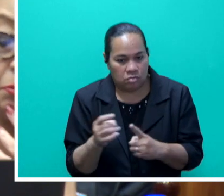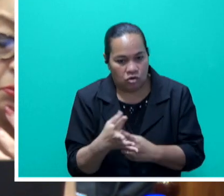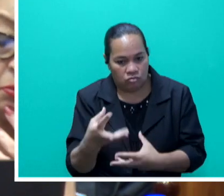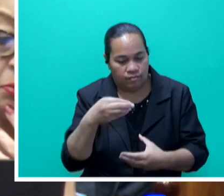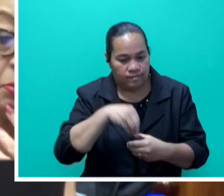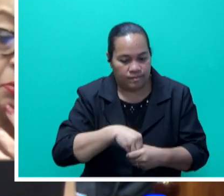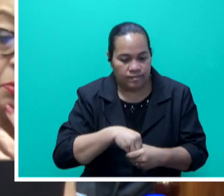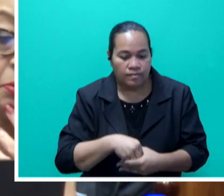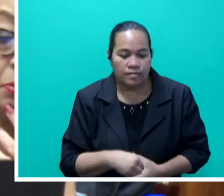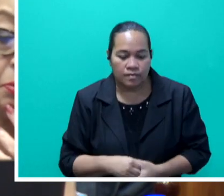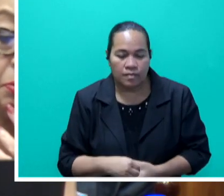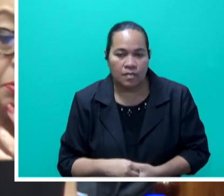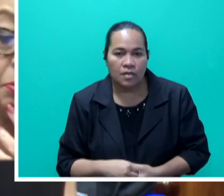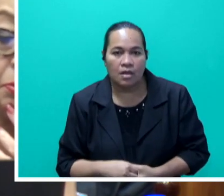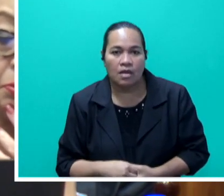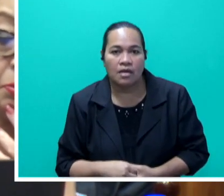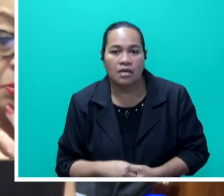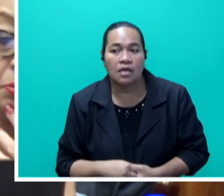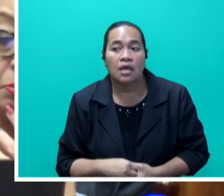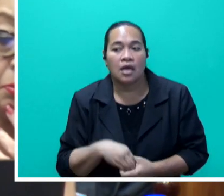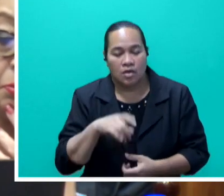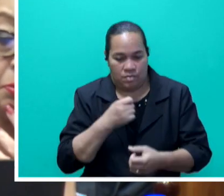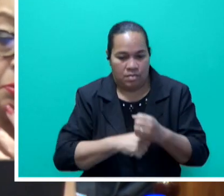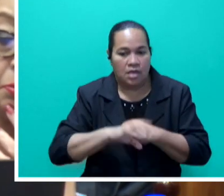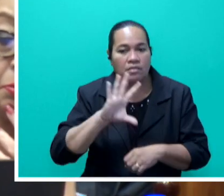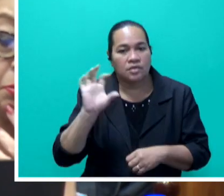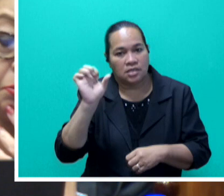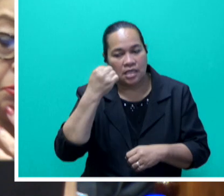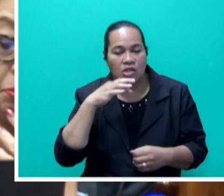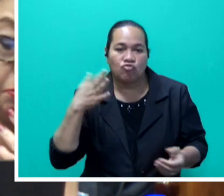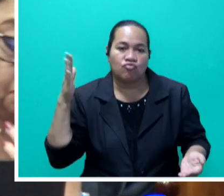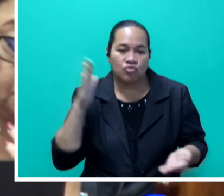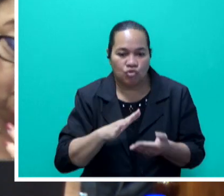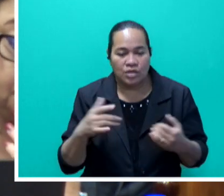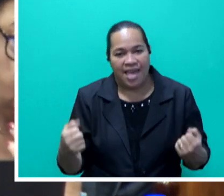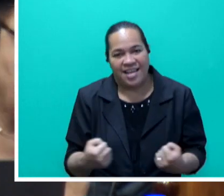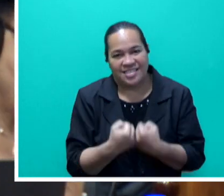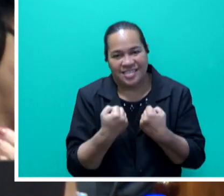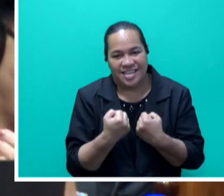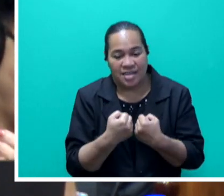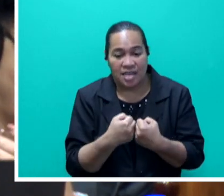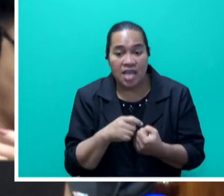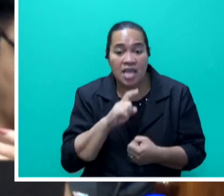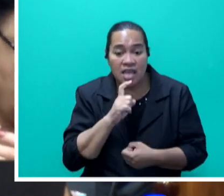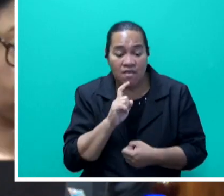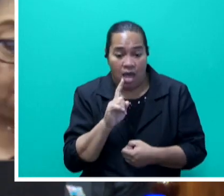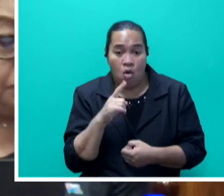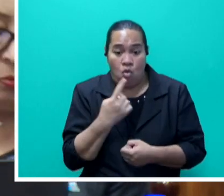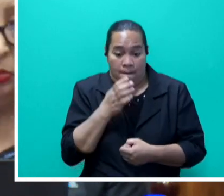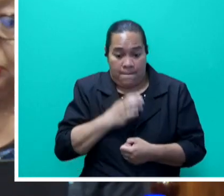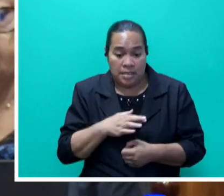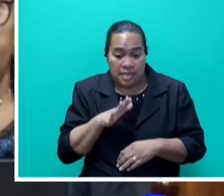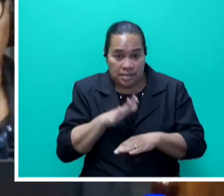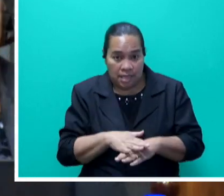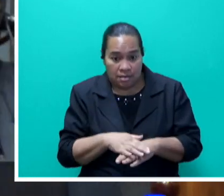This will ultimately lead to success in actually reducing these accidents. When a person sits behind a wheel,